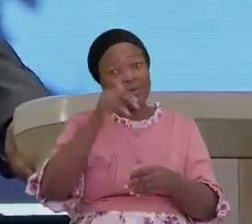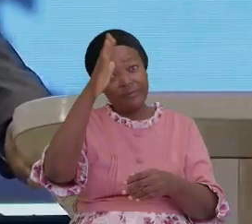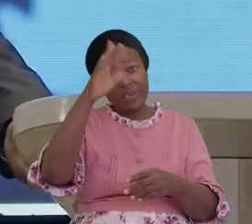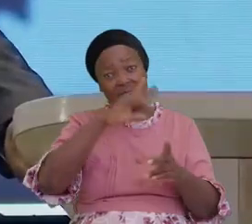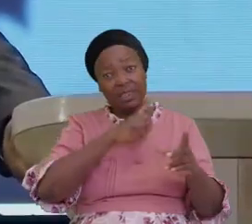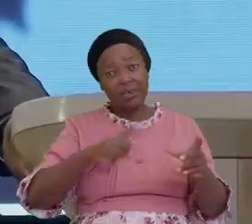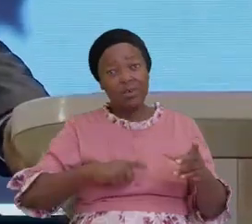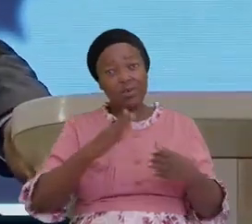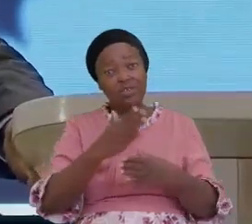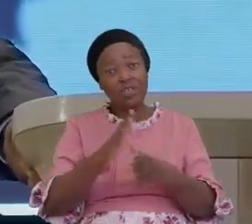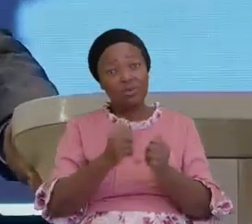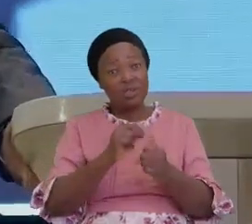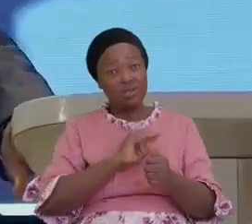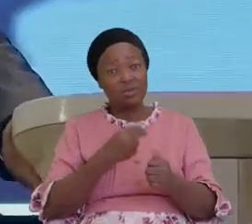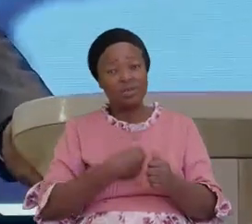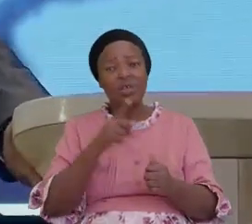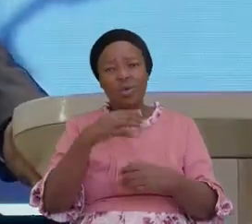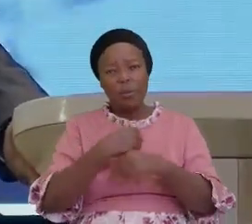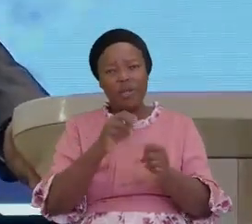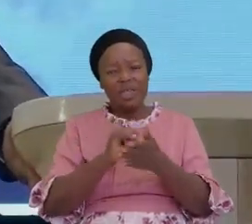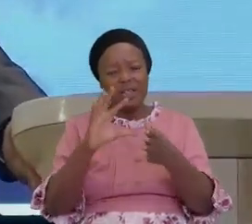Make the story your own.